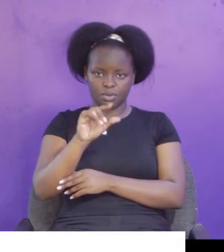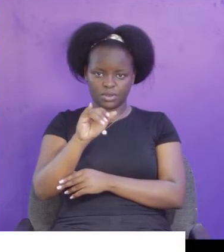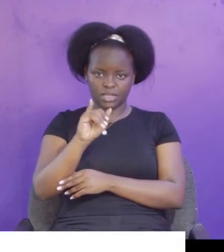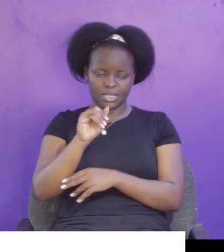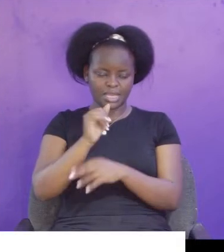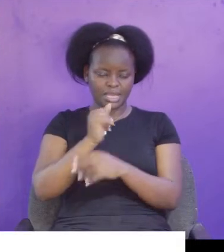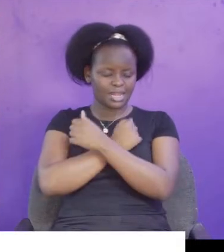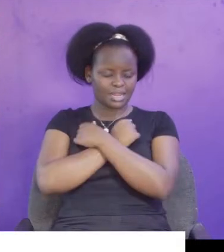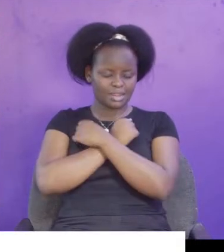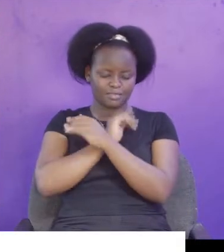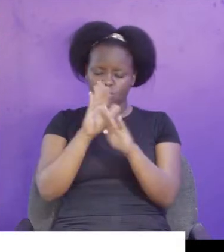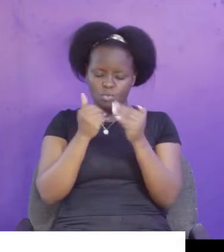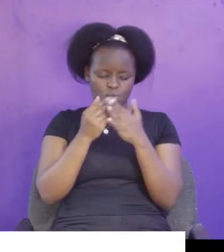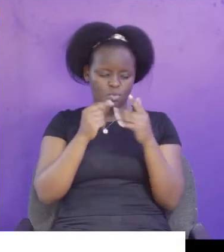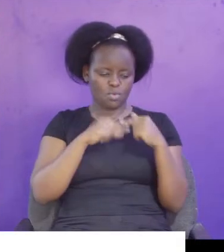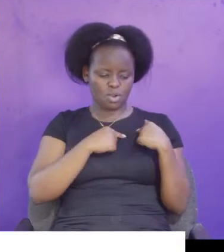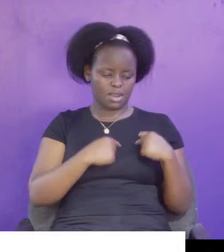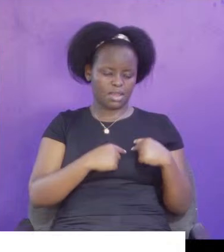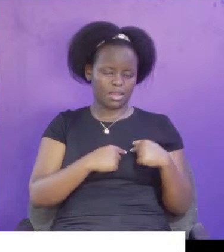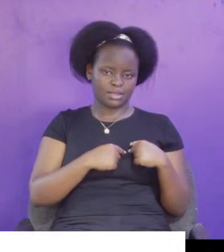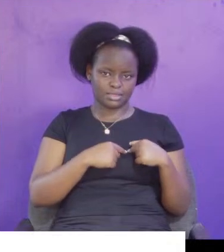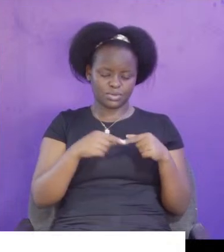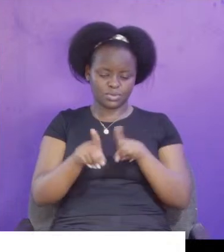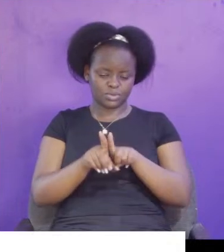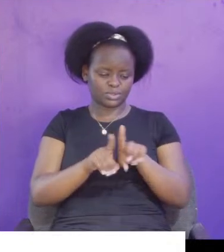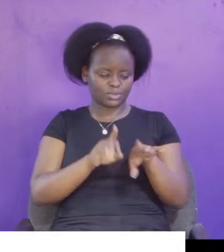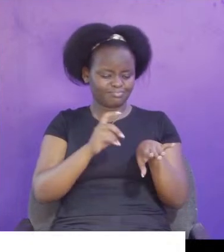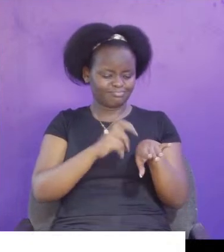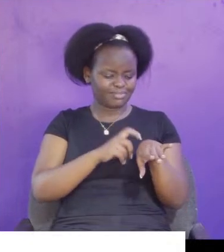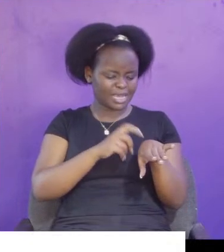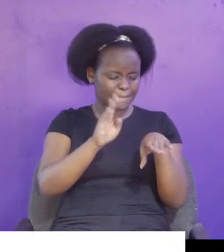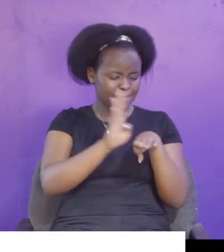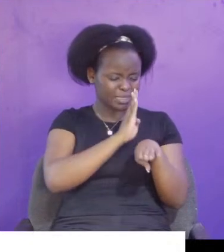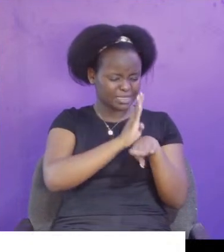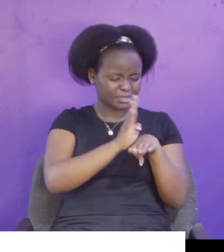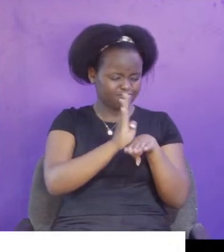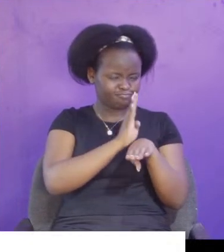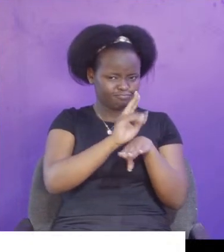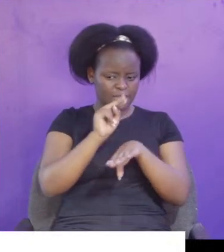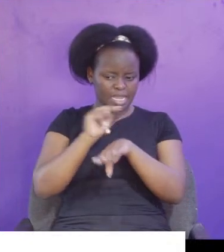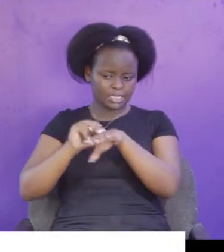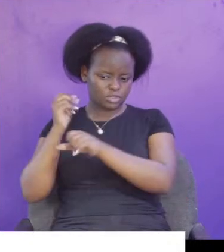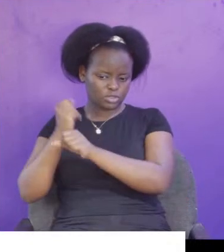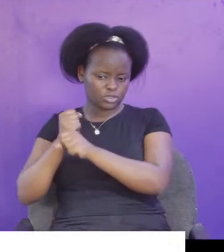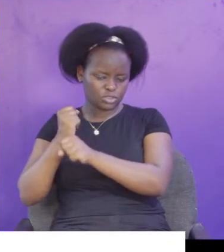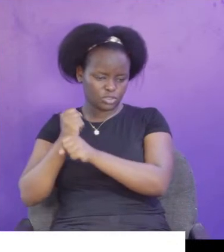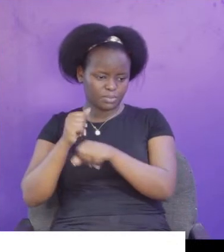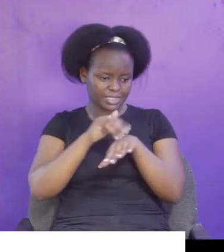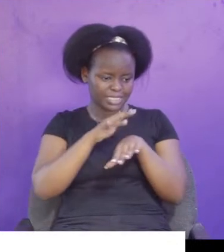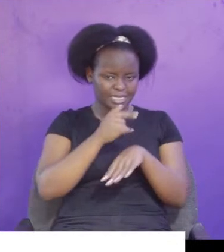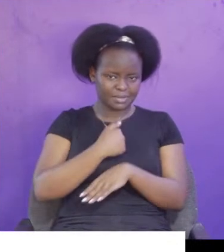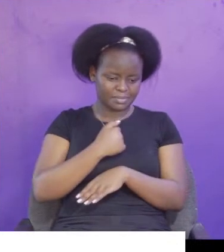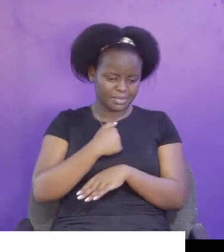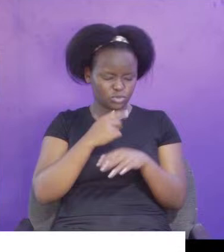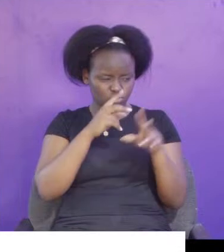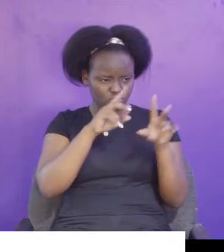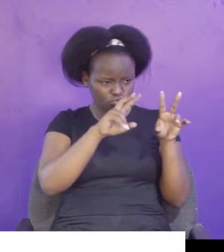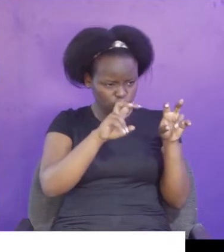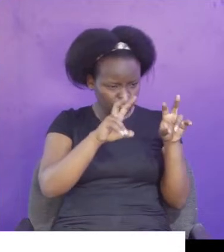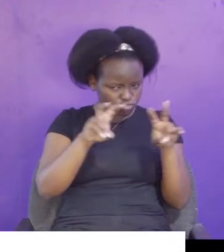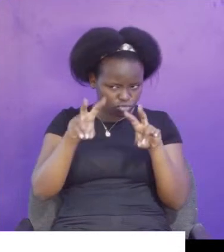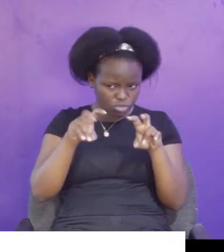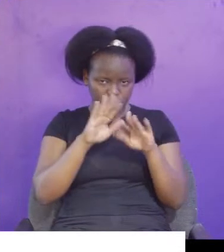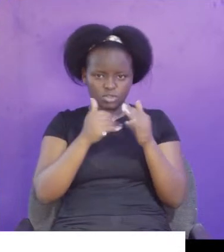heart. Even in the busiest moments of national duty, he would send me to check on all of you. I now know it was